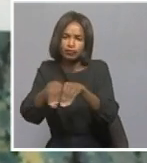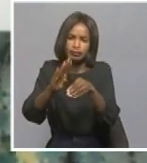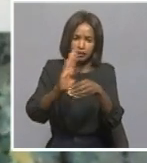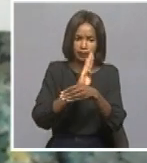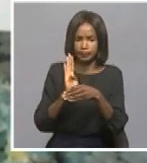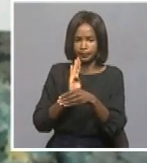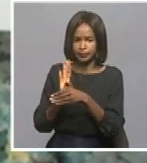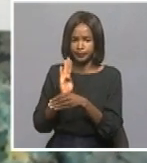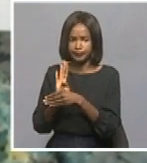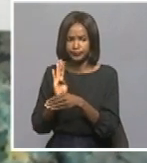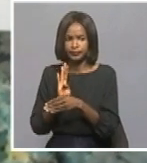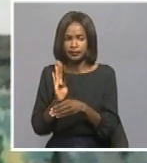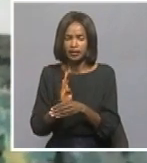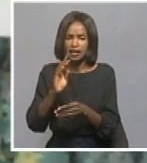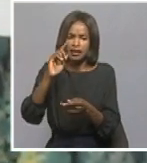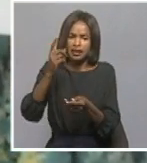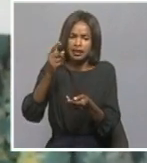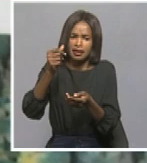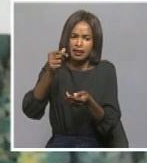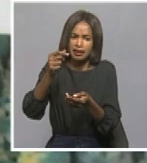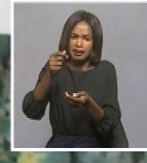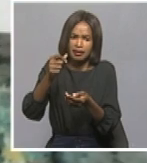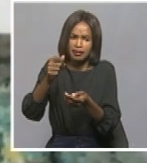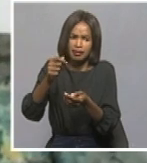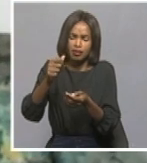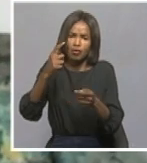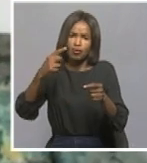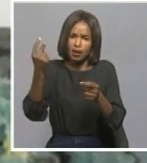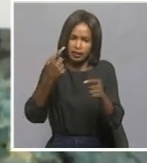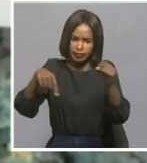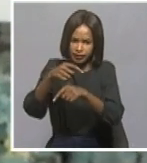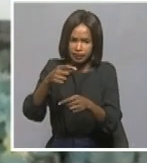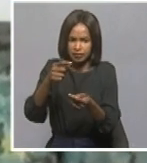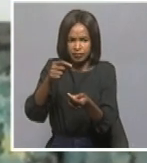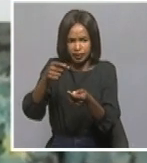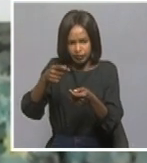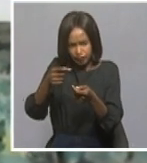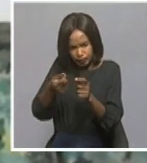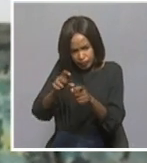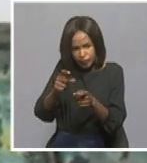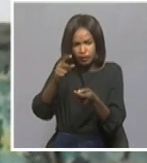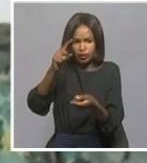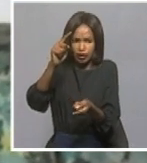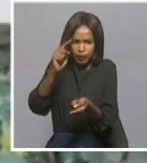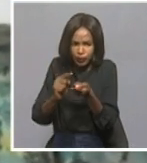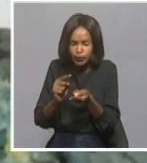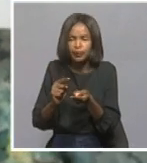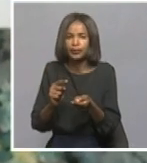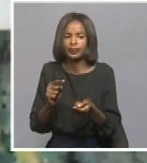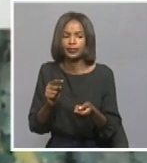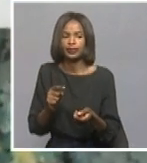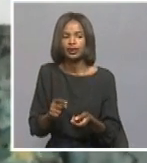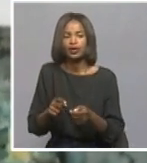reducing the cost of the import permits for those that are exporters, also to issues of the rate